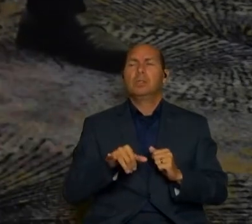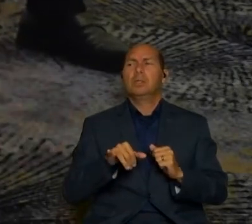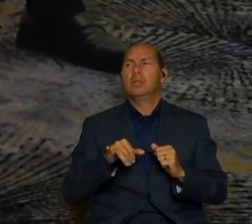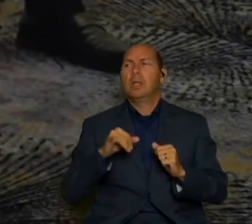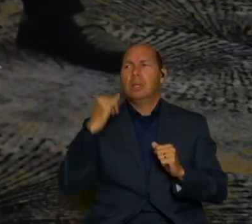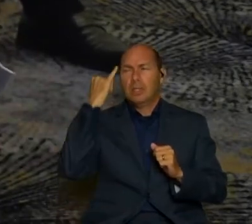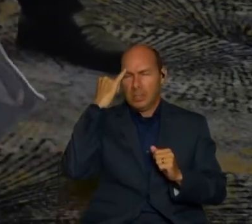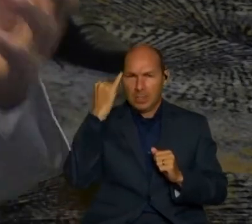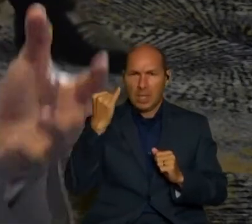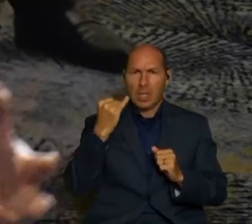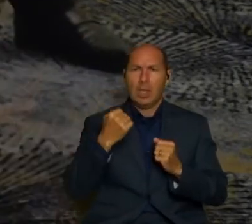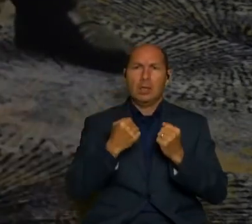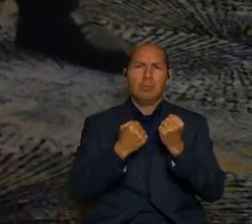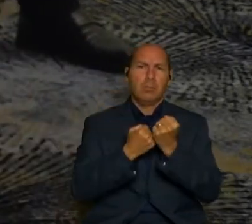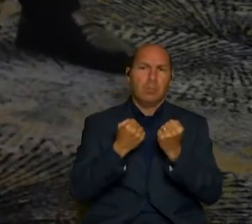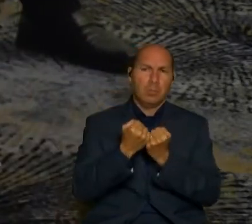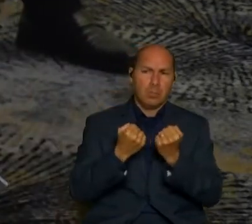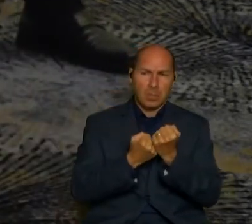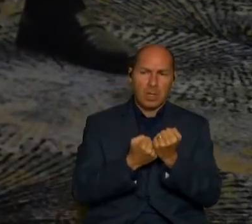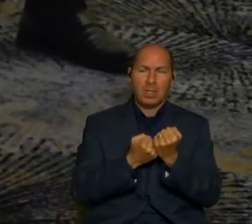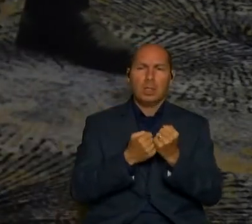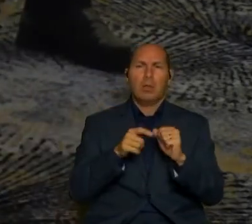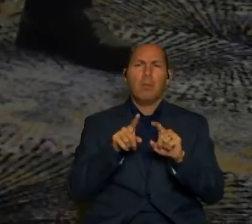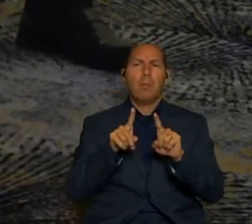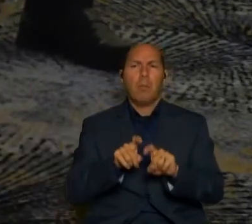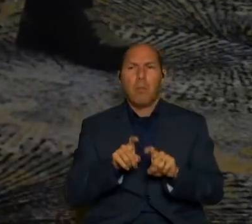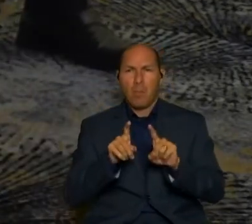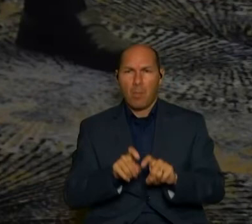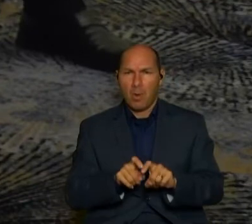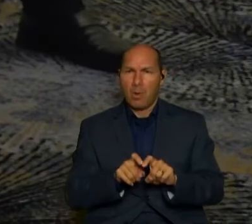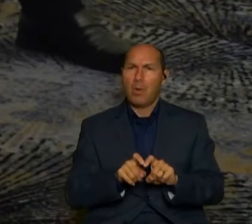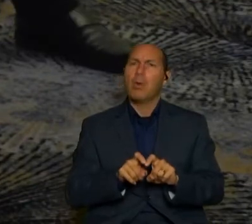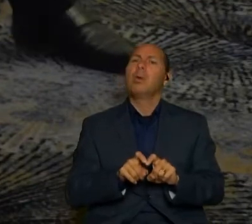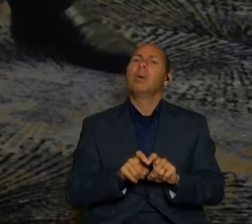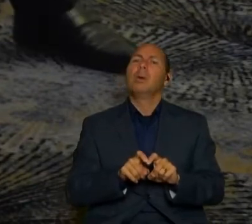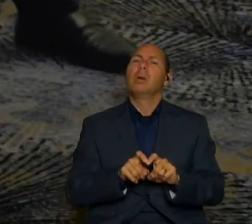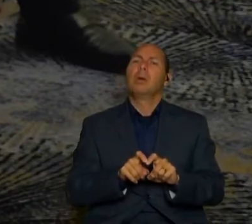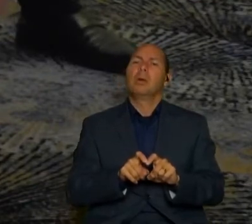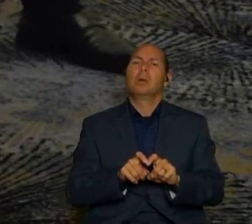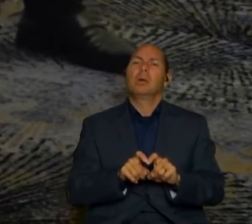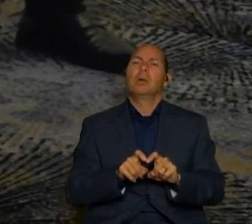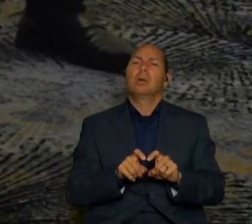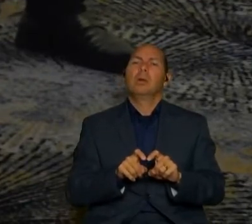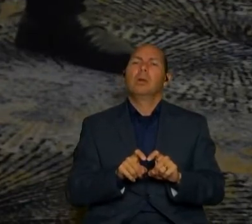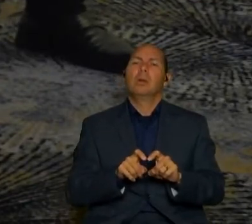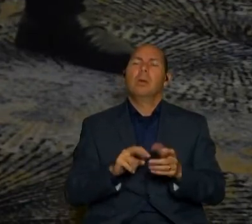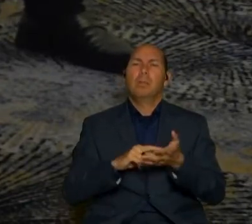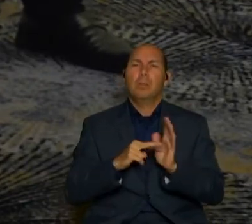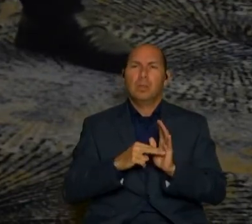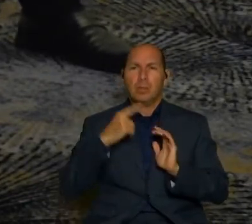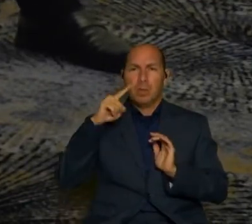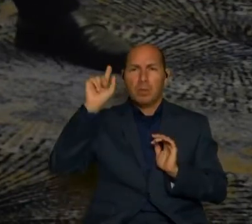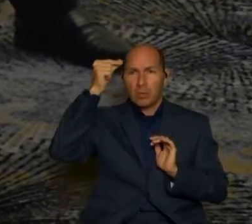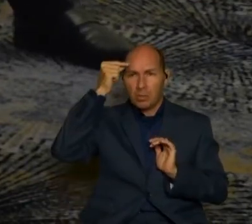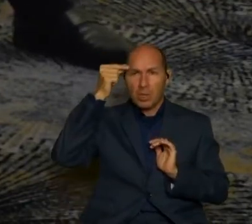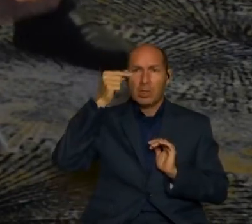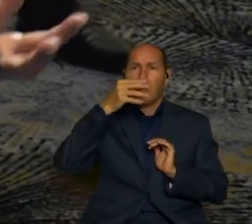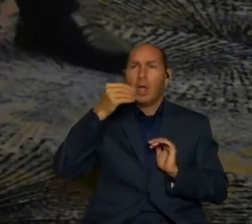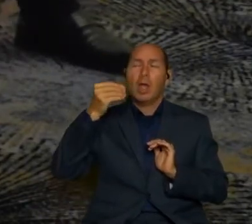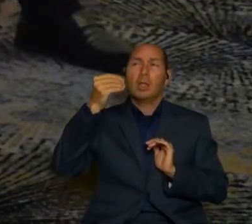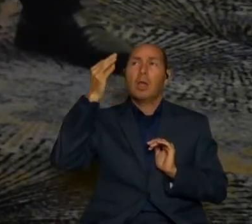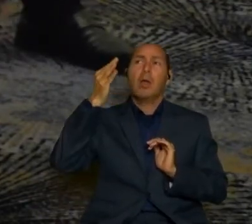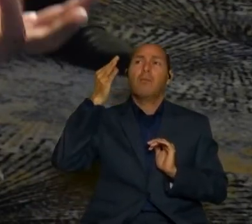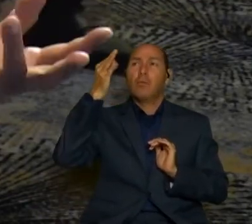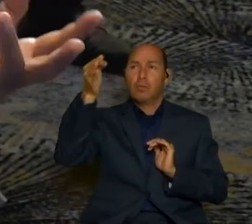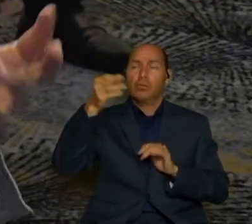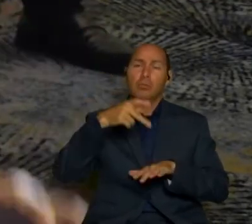collaboration, this pilot has meant to the government and to the future of the government as well. So just a reflection, a